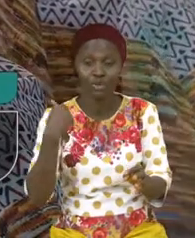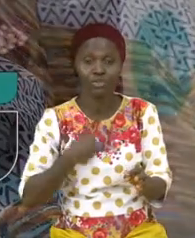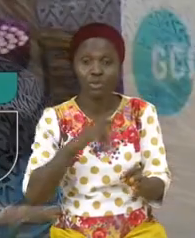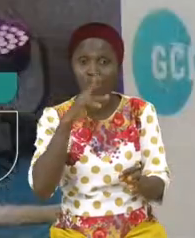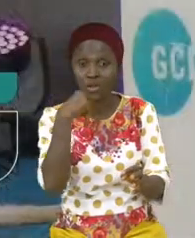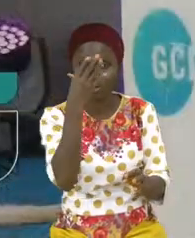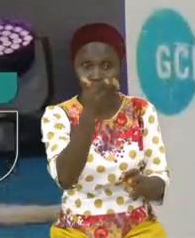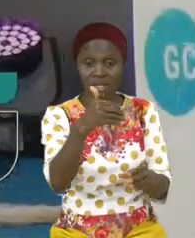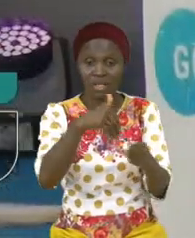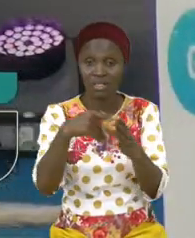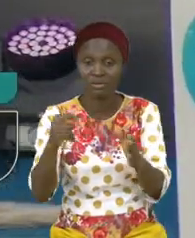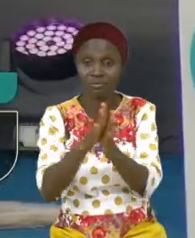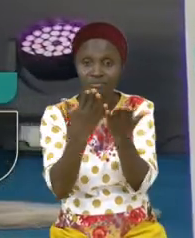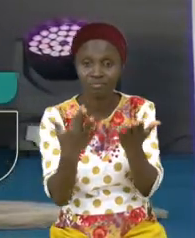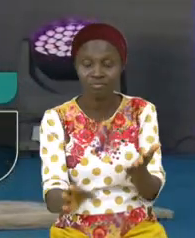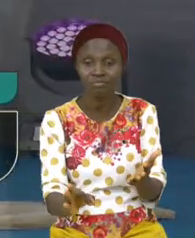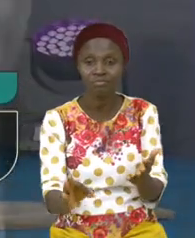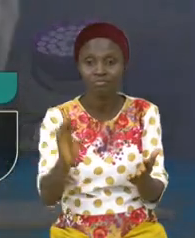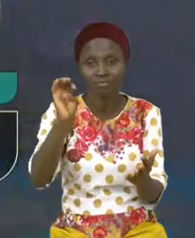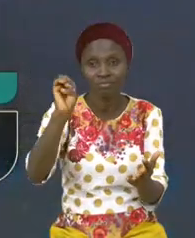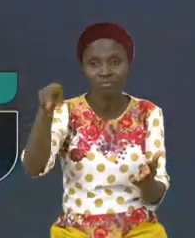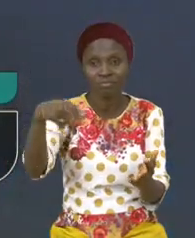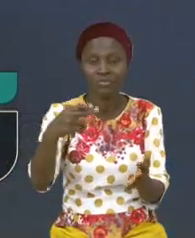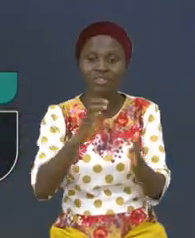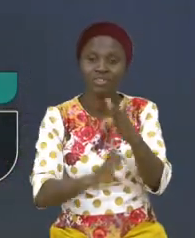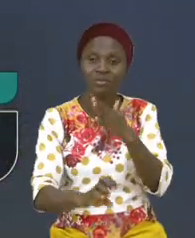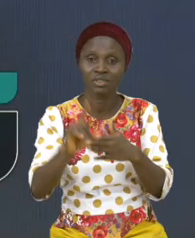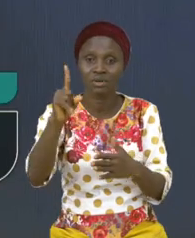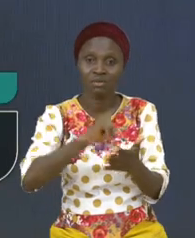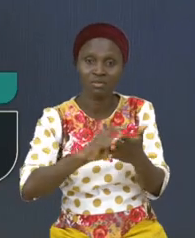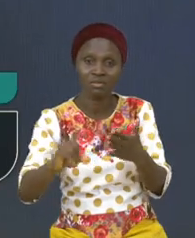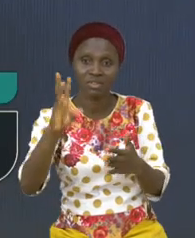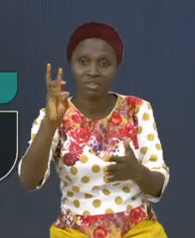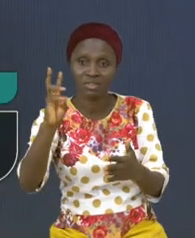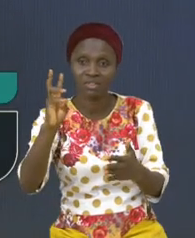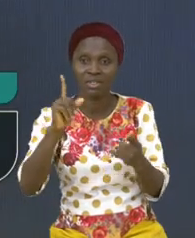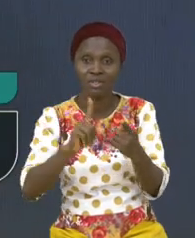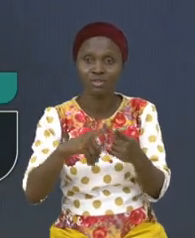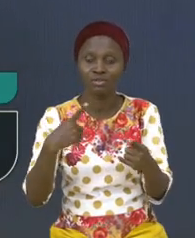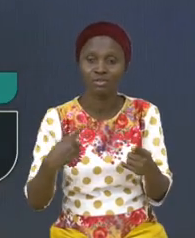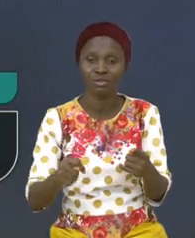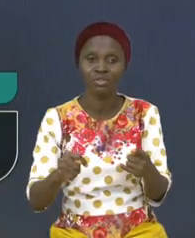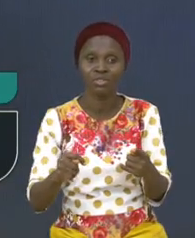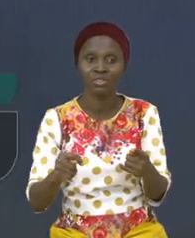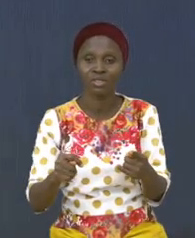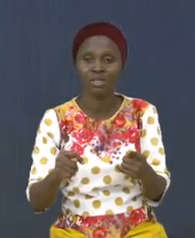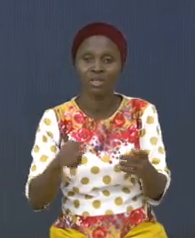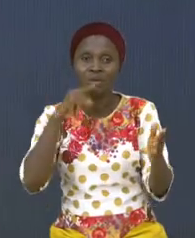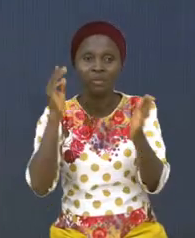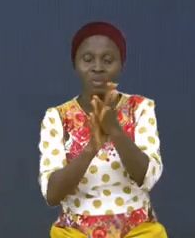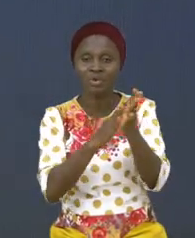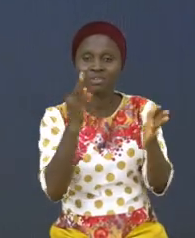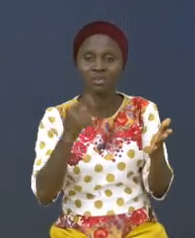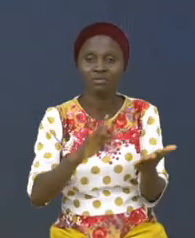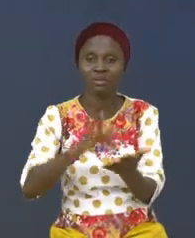in Ephesians chapter 1, reading from verse 6, to the praise of the glory